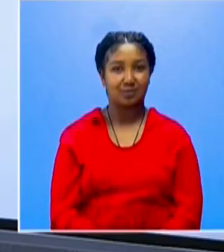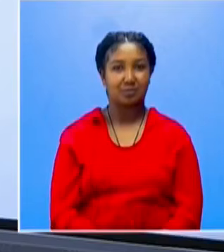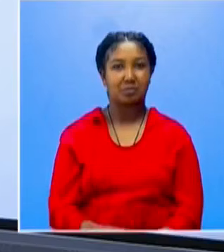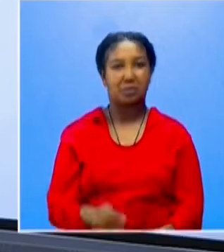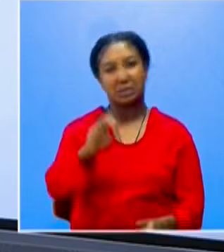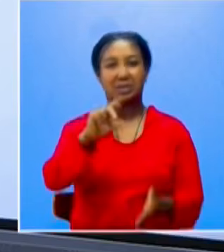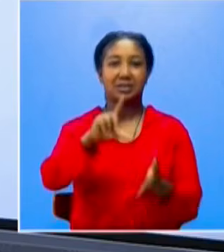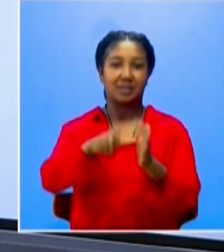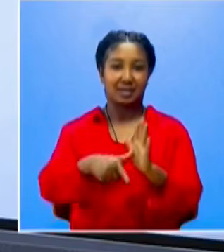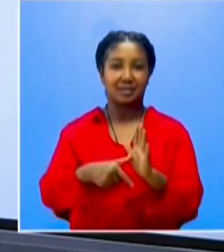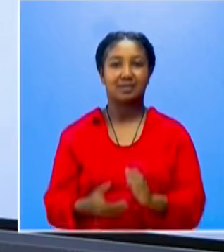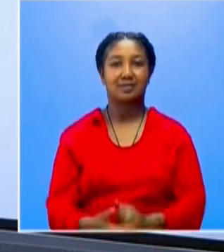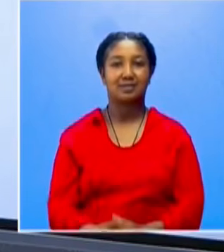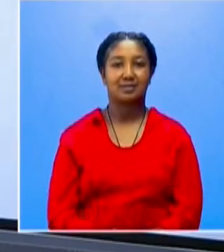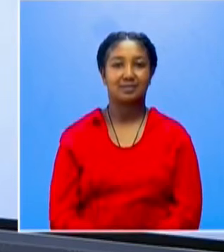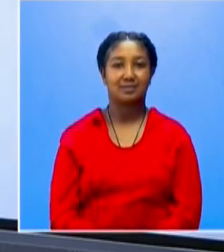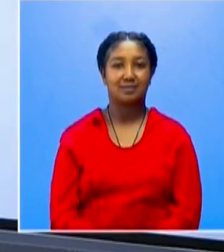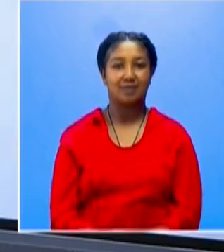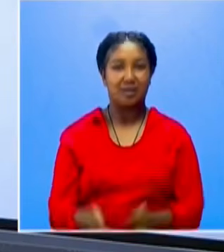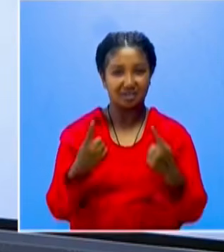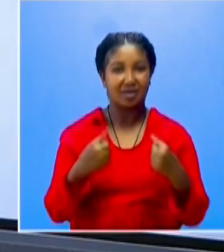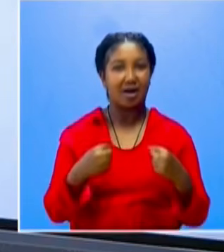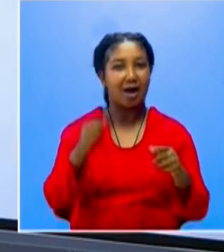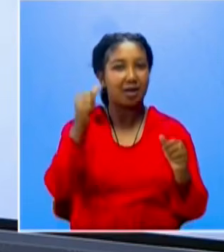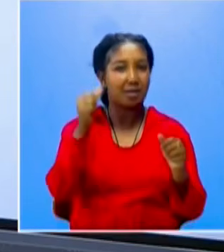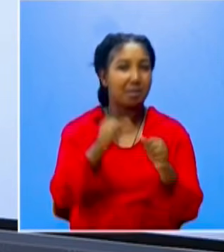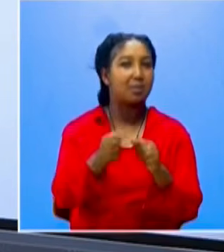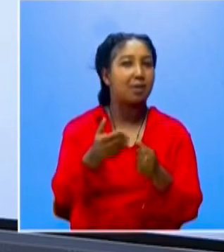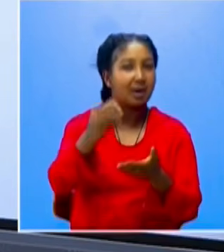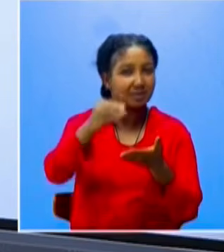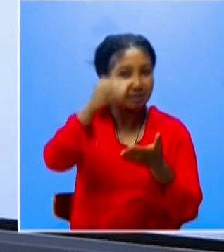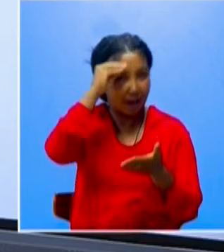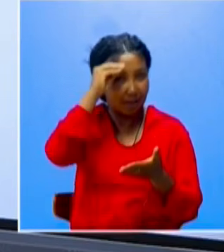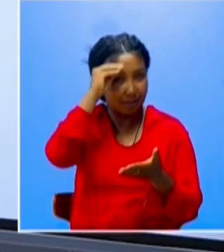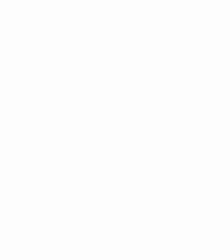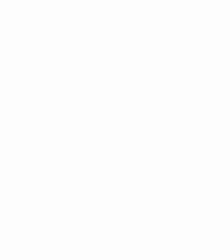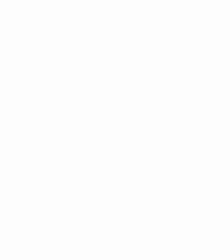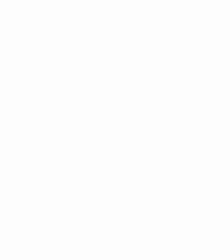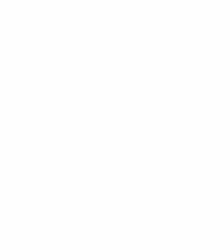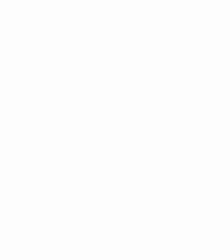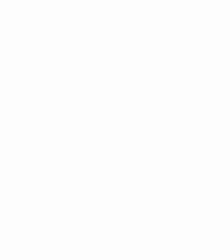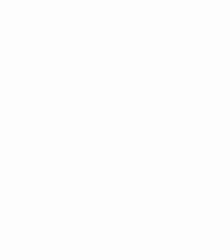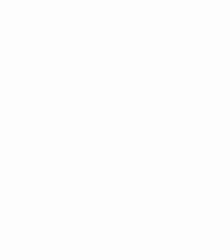30 seconds. Try to remember what we have said last time, all right?